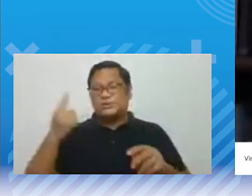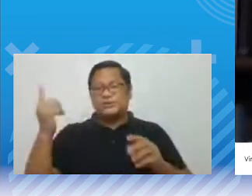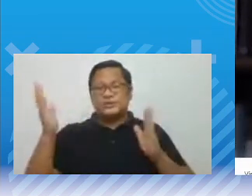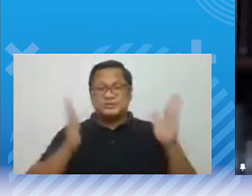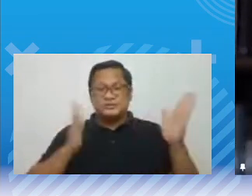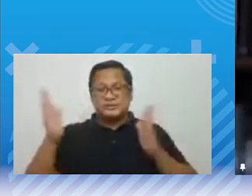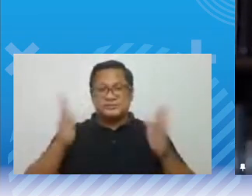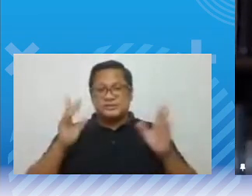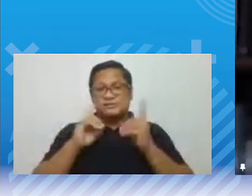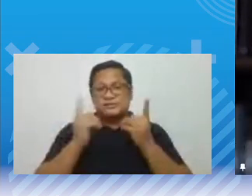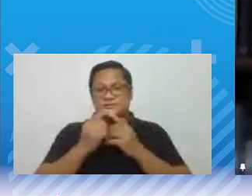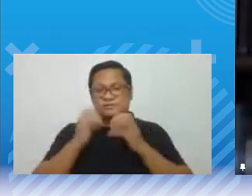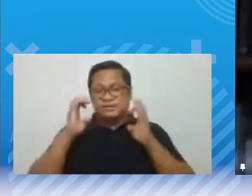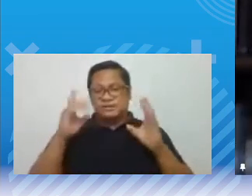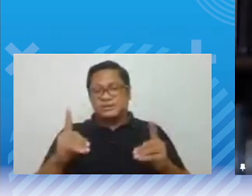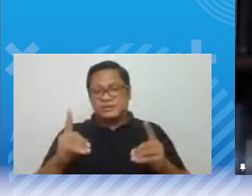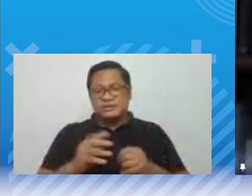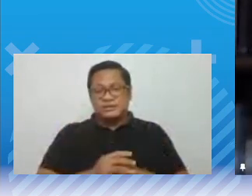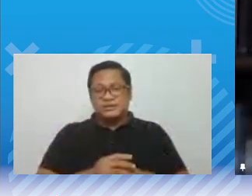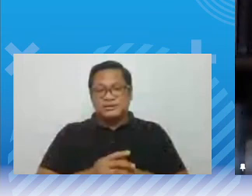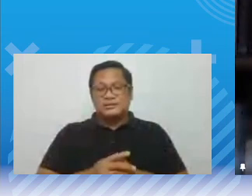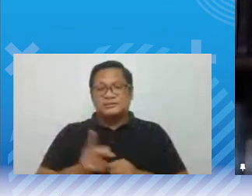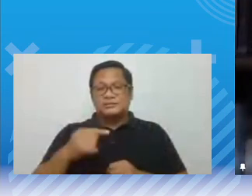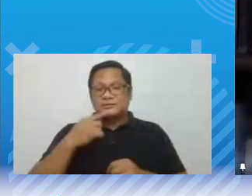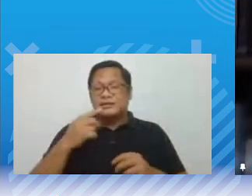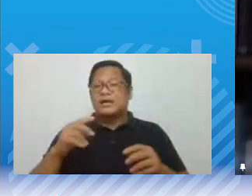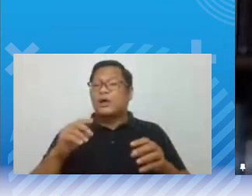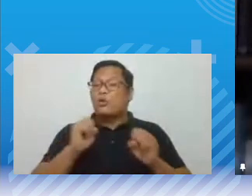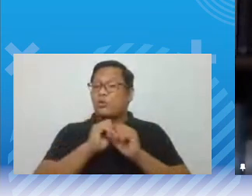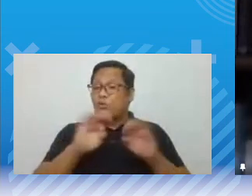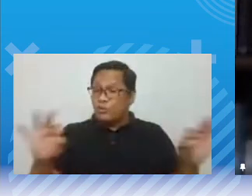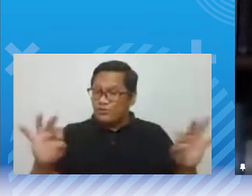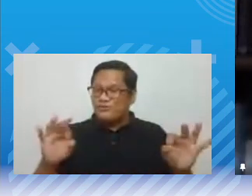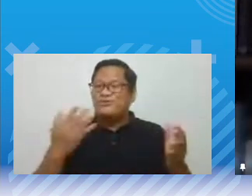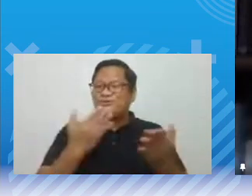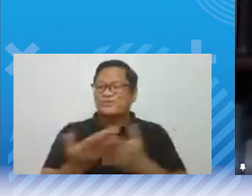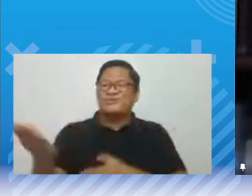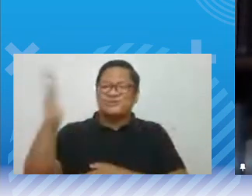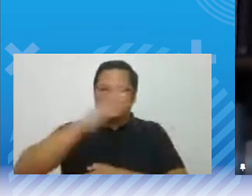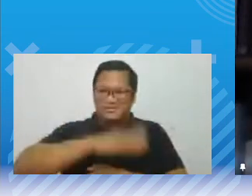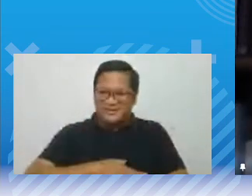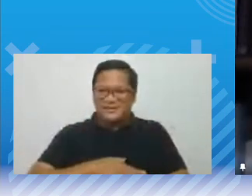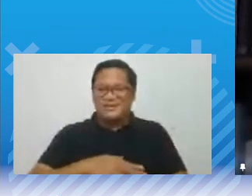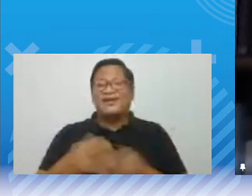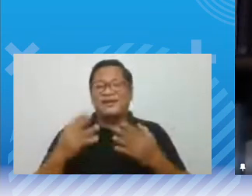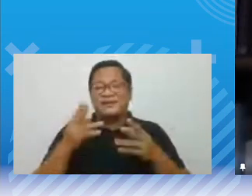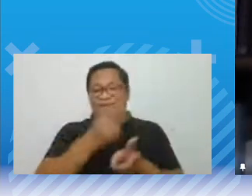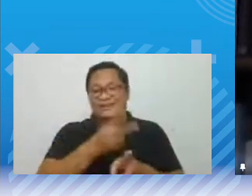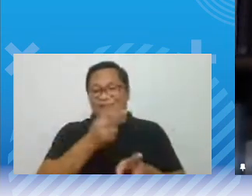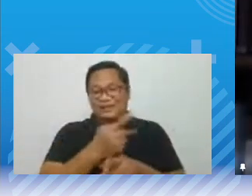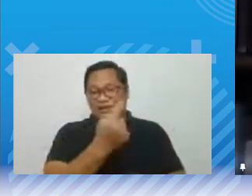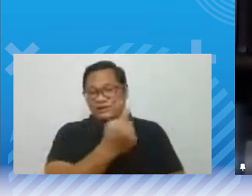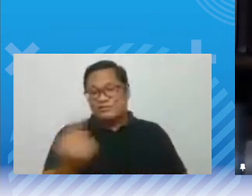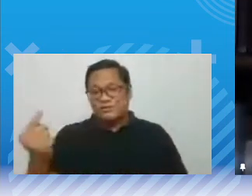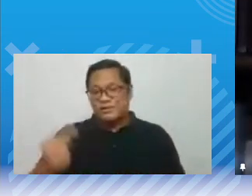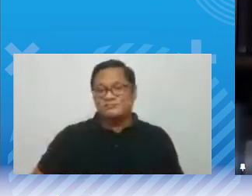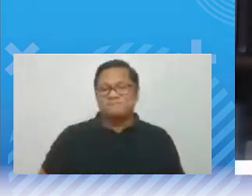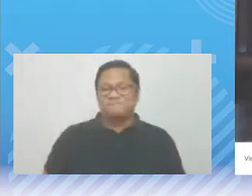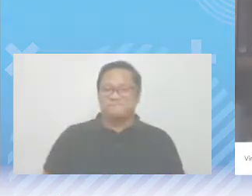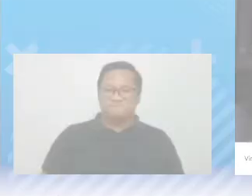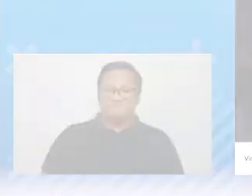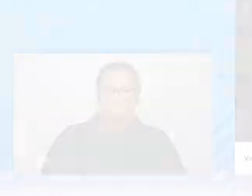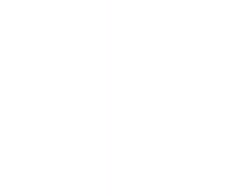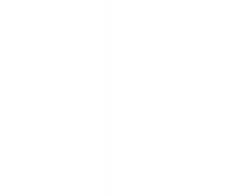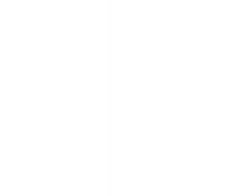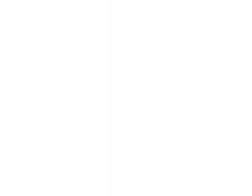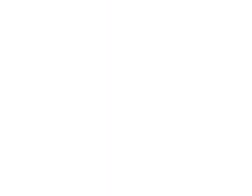Education, saying, we're signing off. Have a good day and take care, everyone. Thank